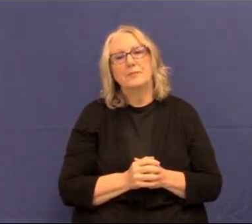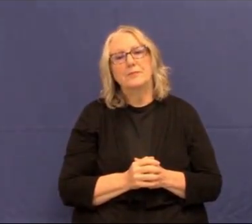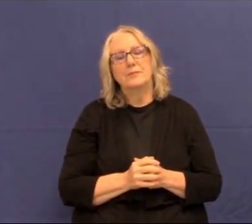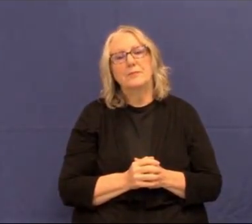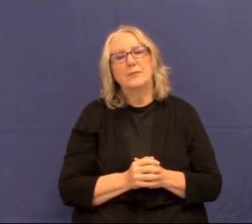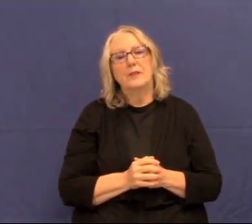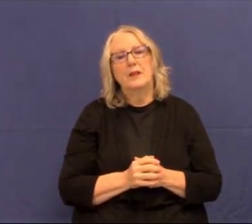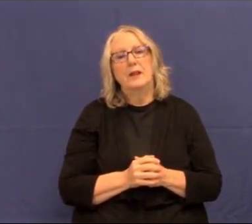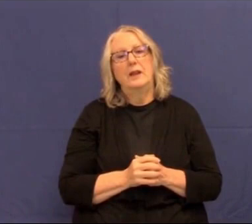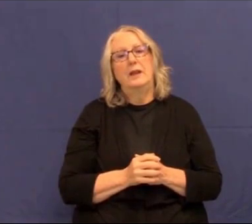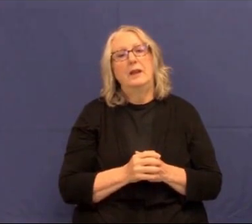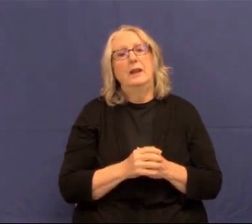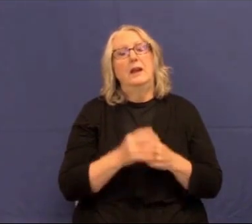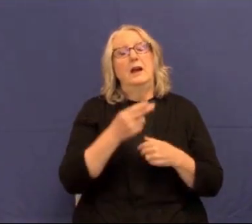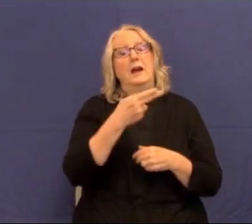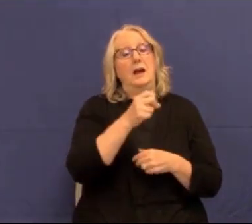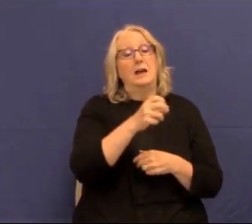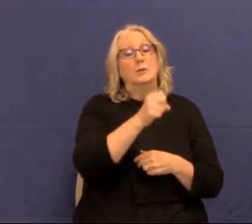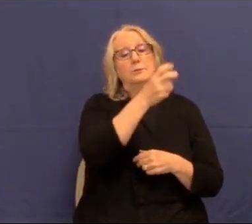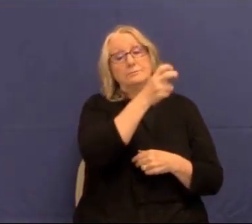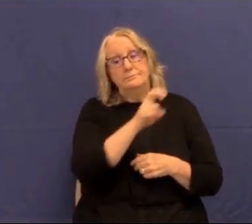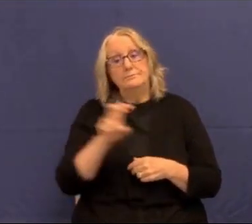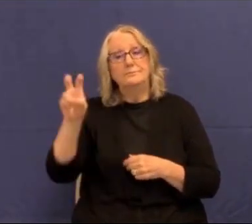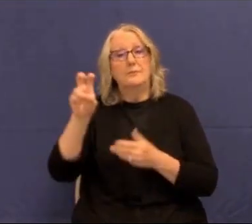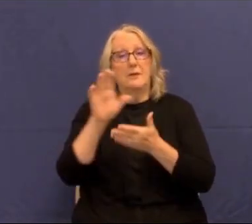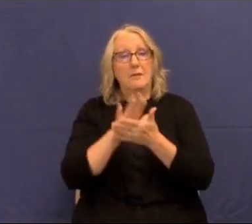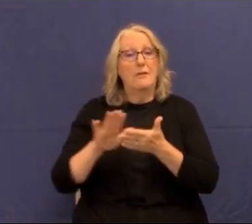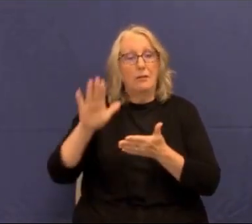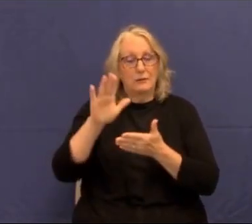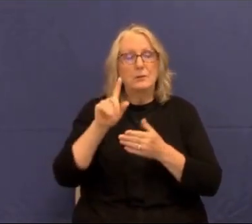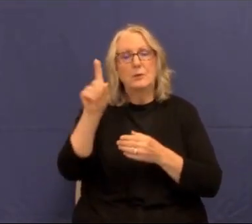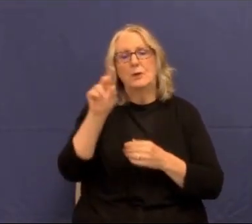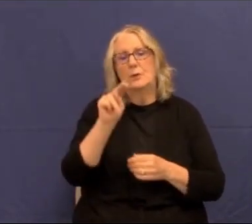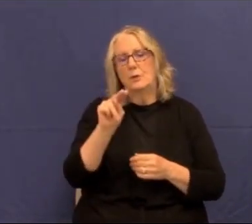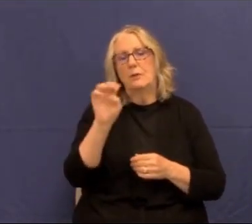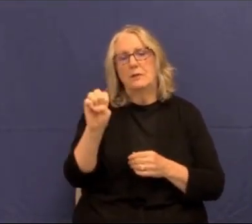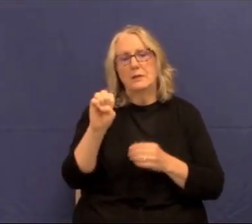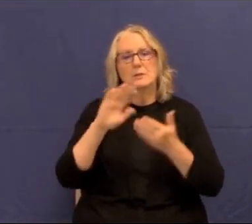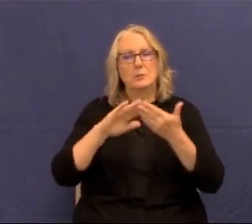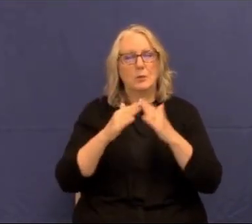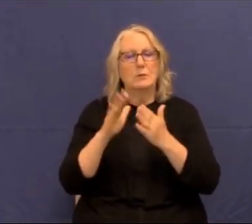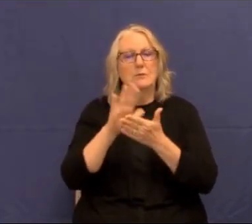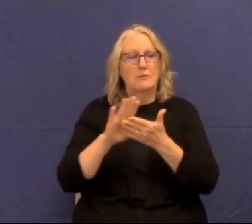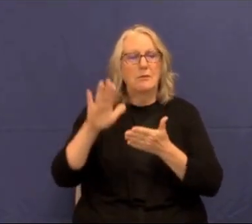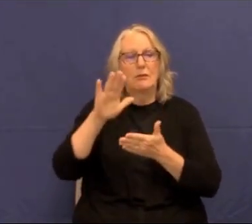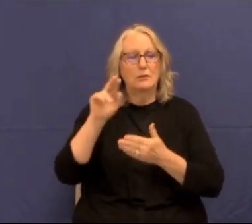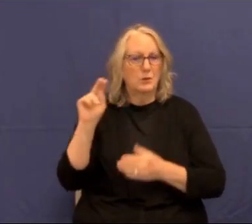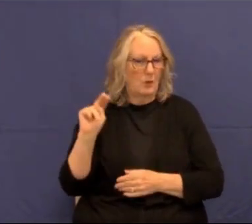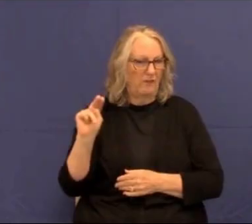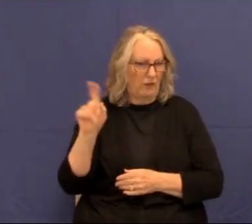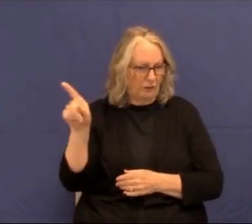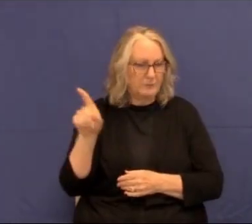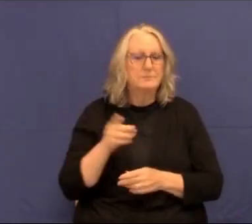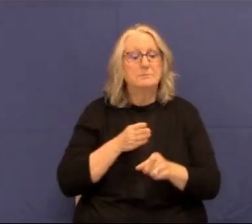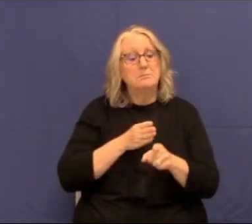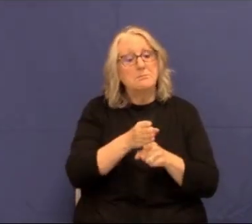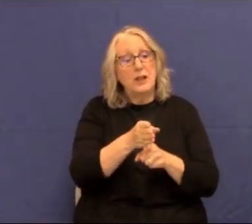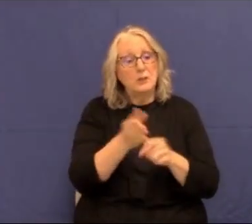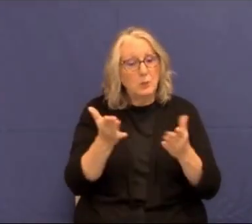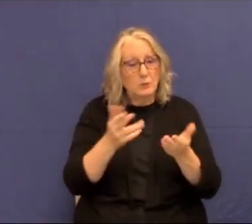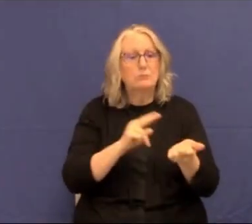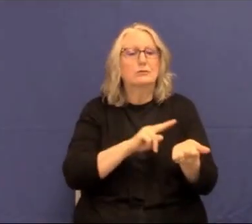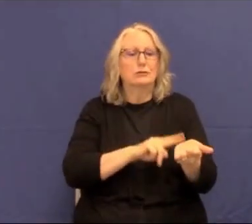Kind of moving afterwards, high school transitioning into the college. I went to Northeast in Norfolk, and